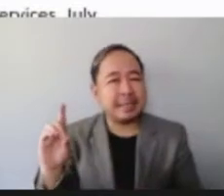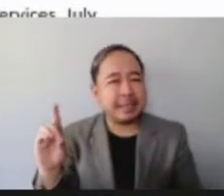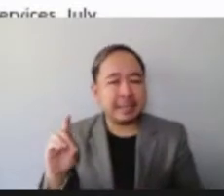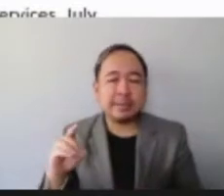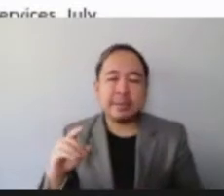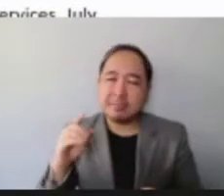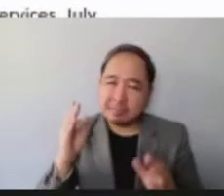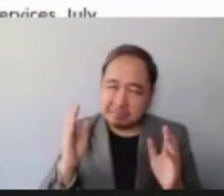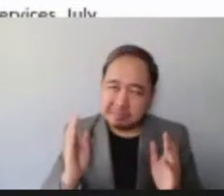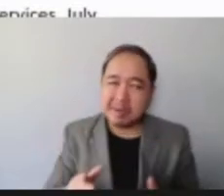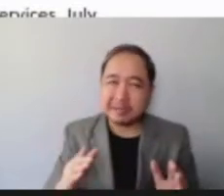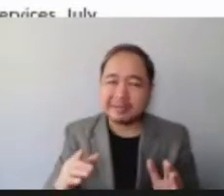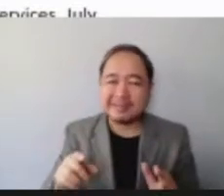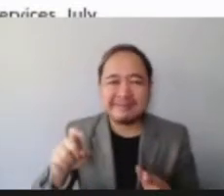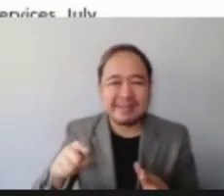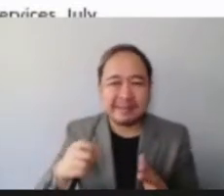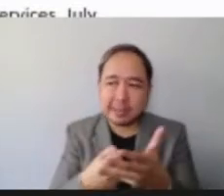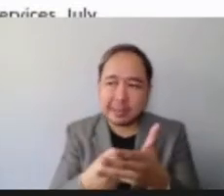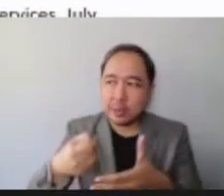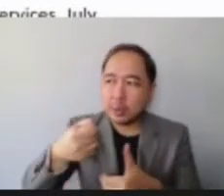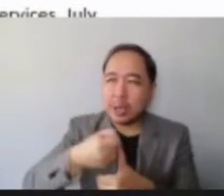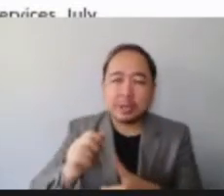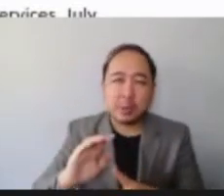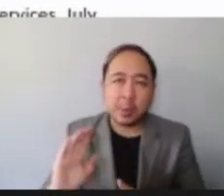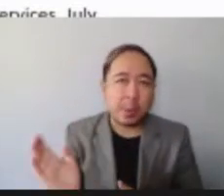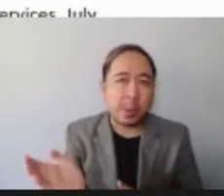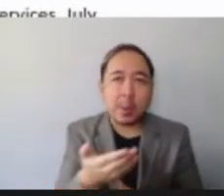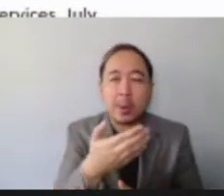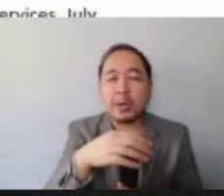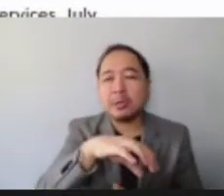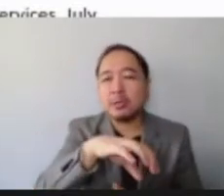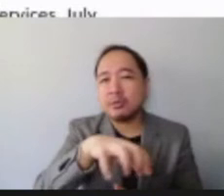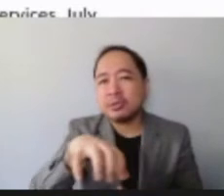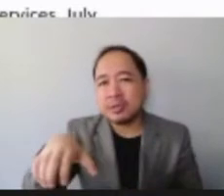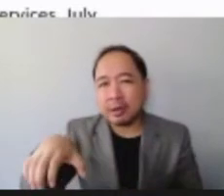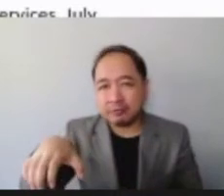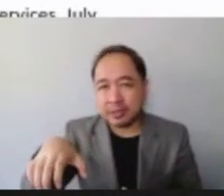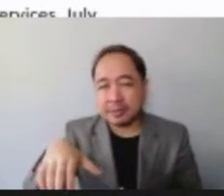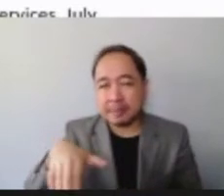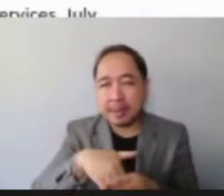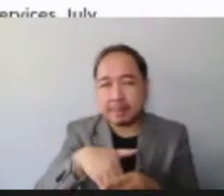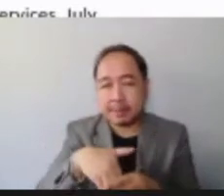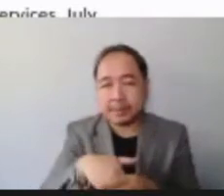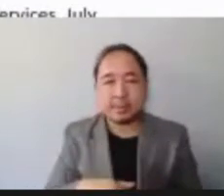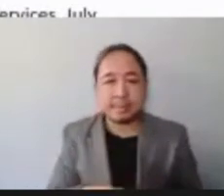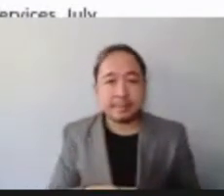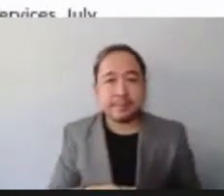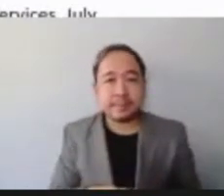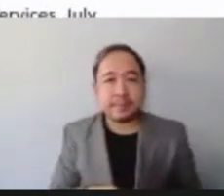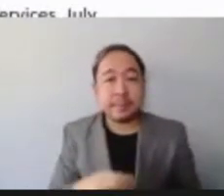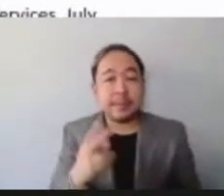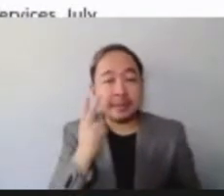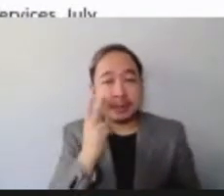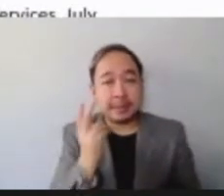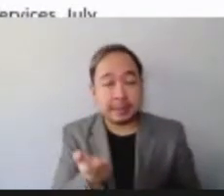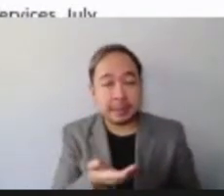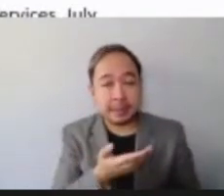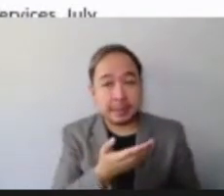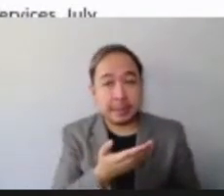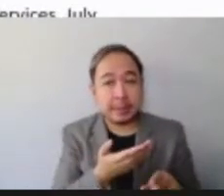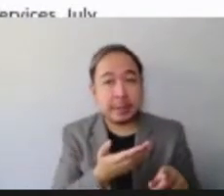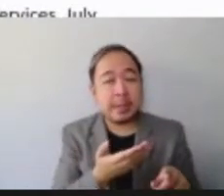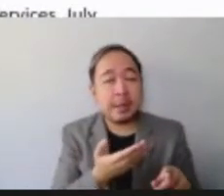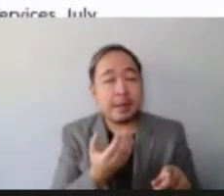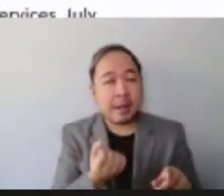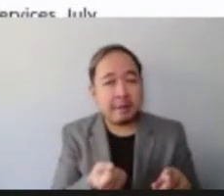of member states in the region by most of our stakeholders this diagram shows broad areas of work